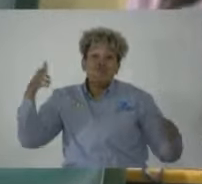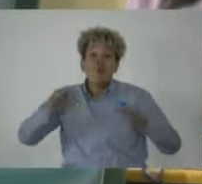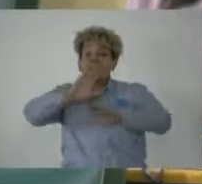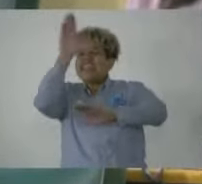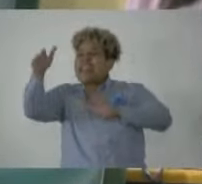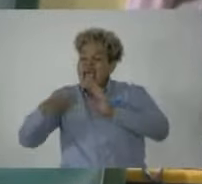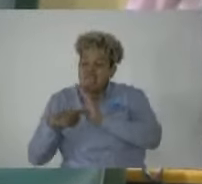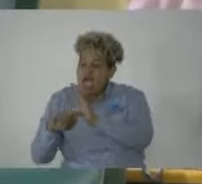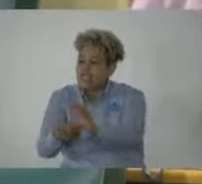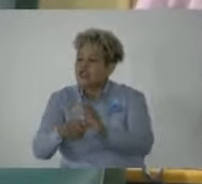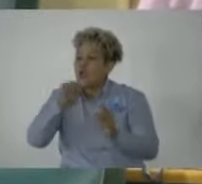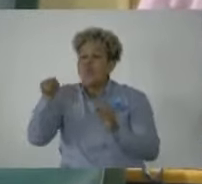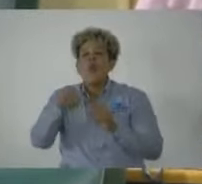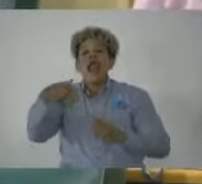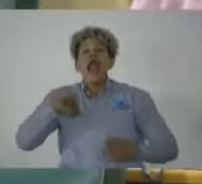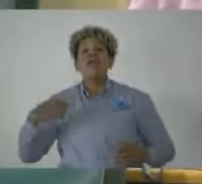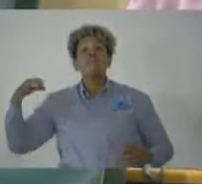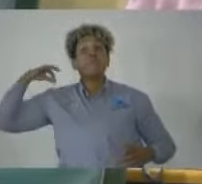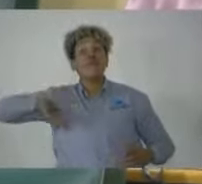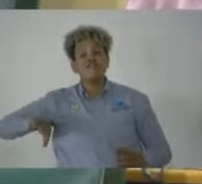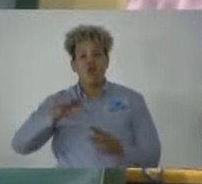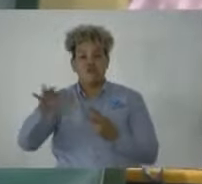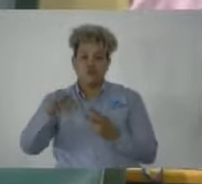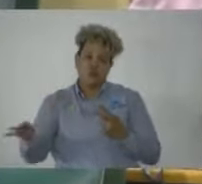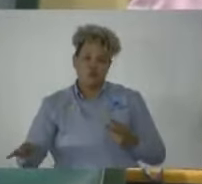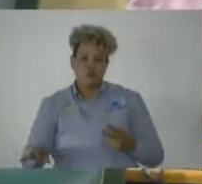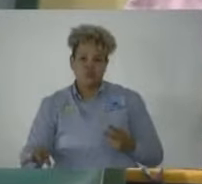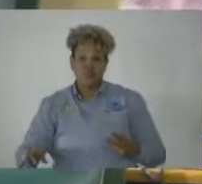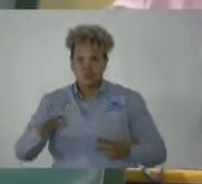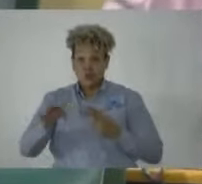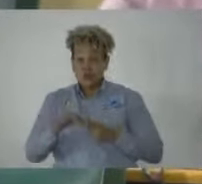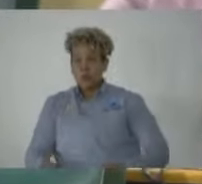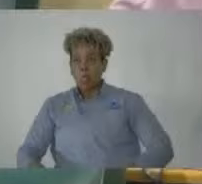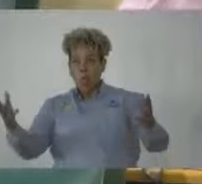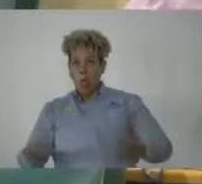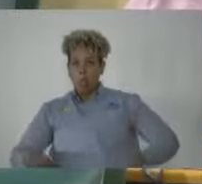exhibited it, when it had the privilege of choice.